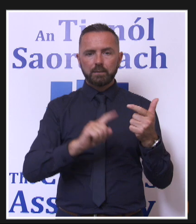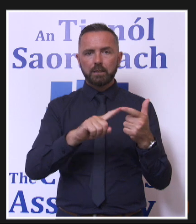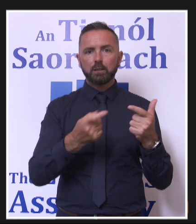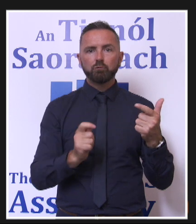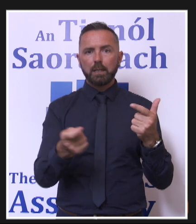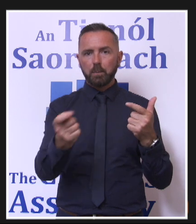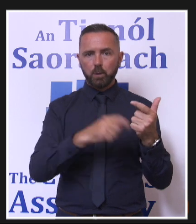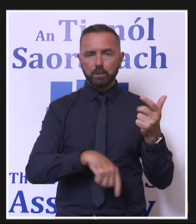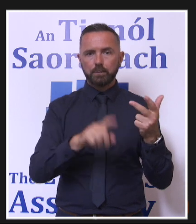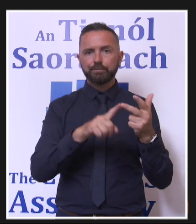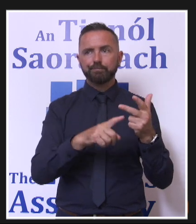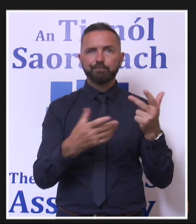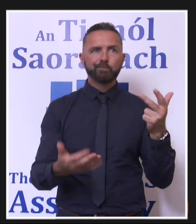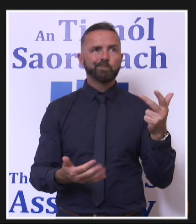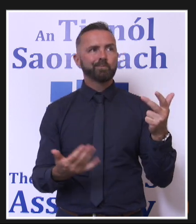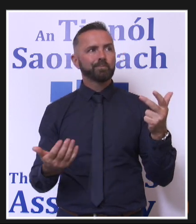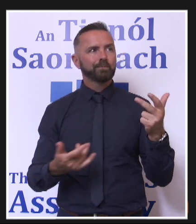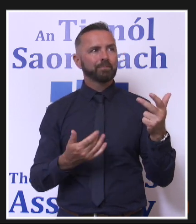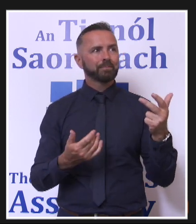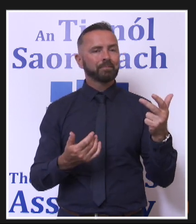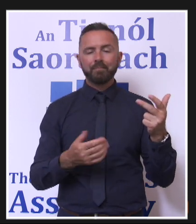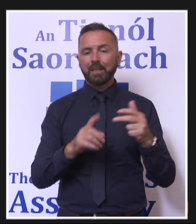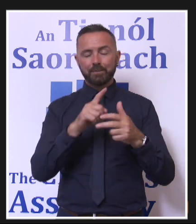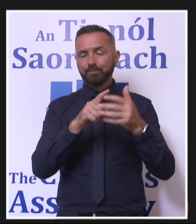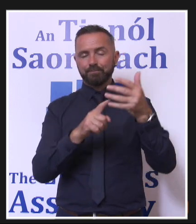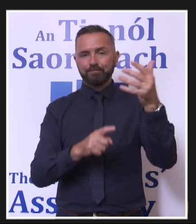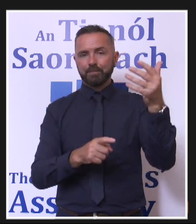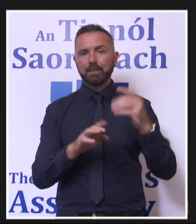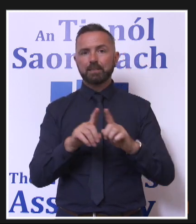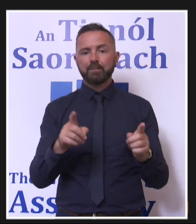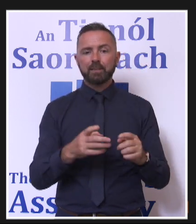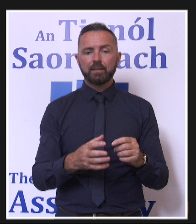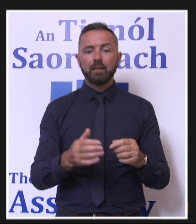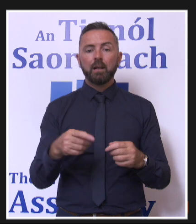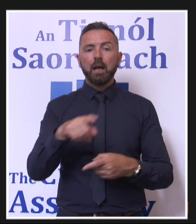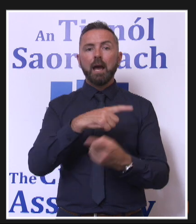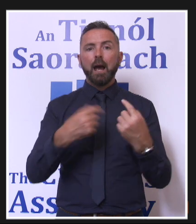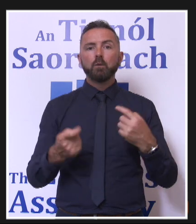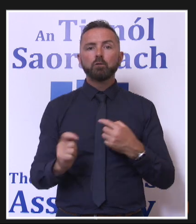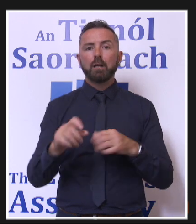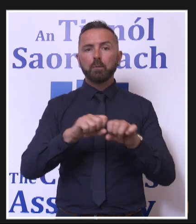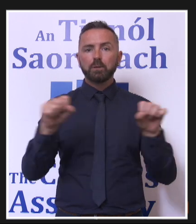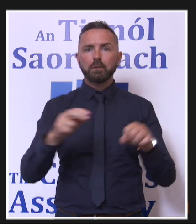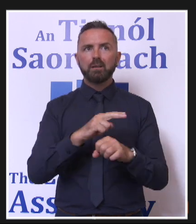Transport for Greater Manchester, and if you look on our transport system's not